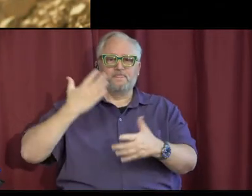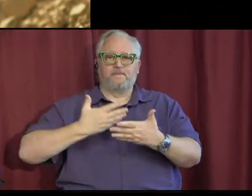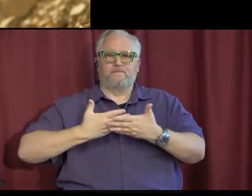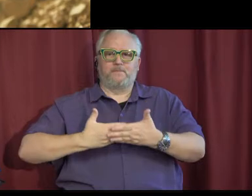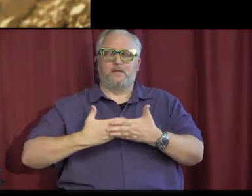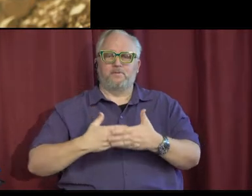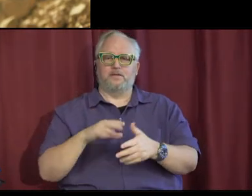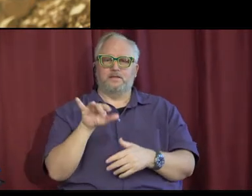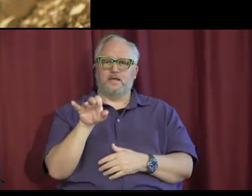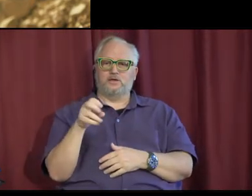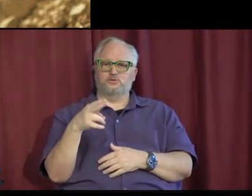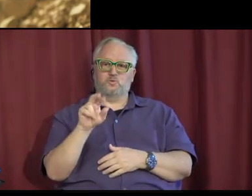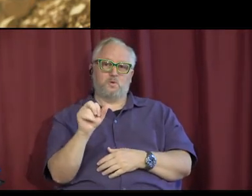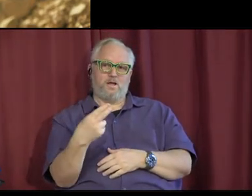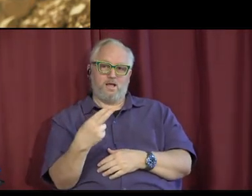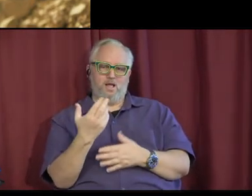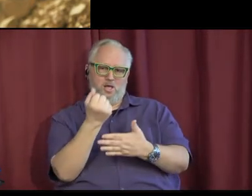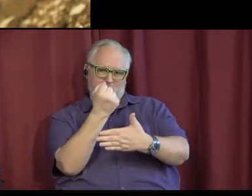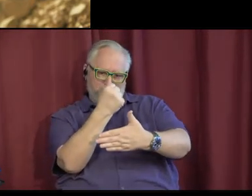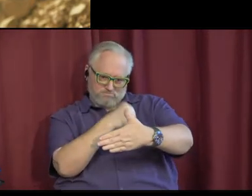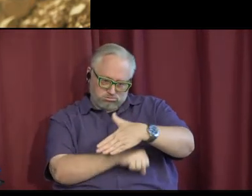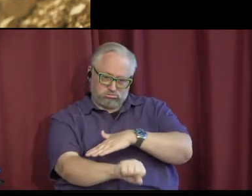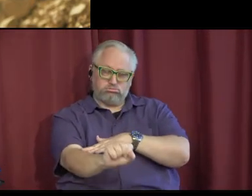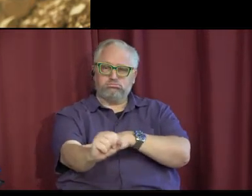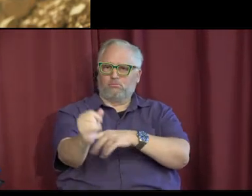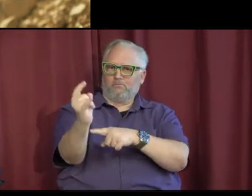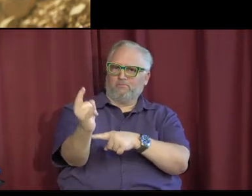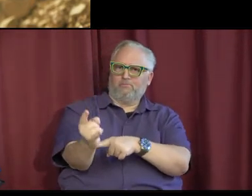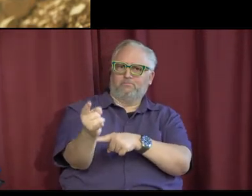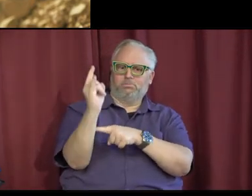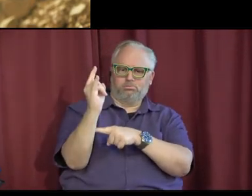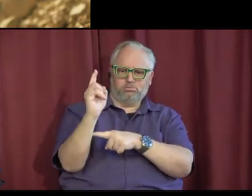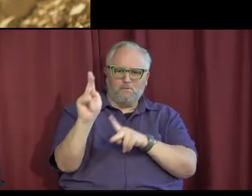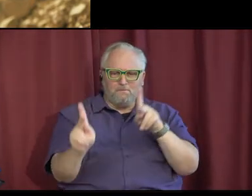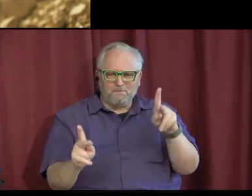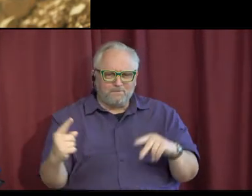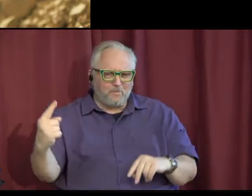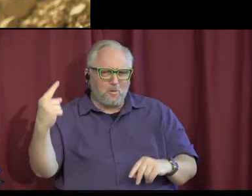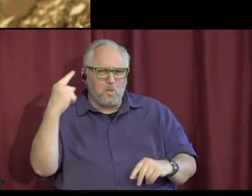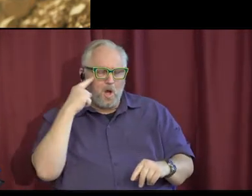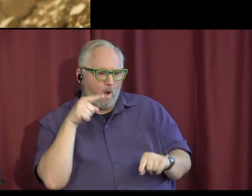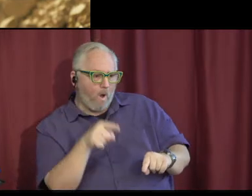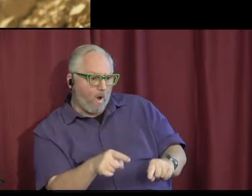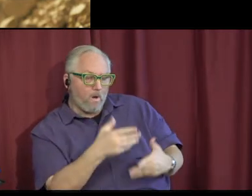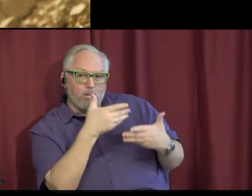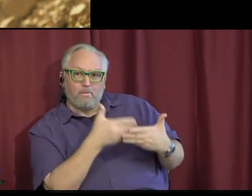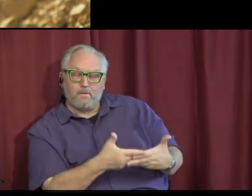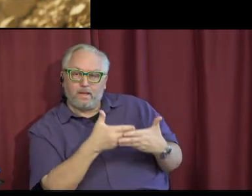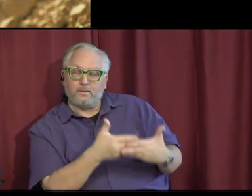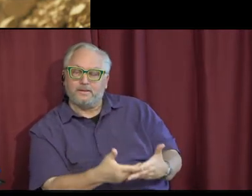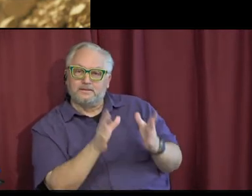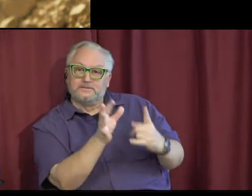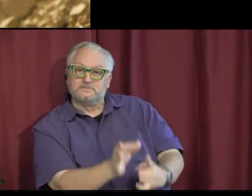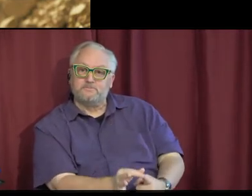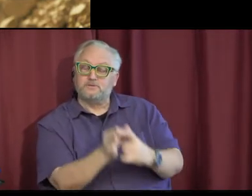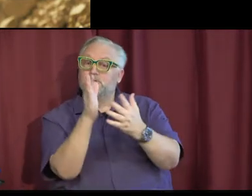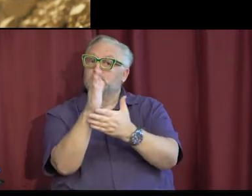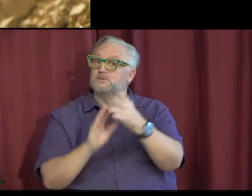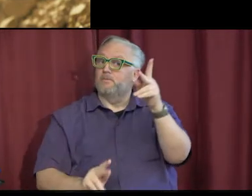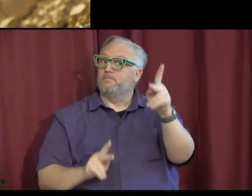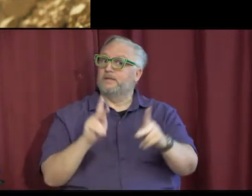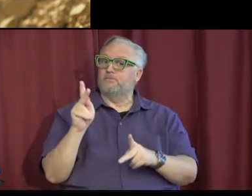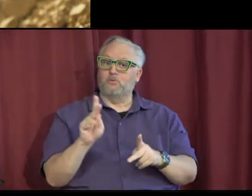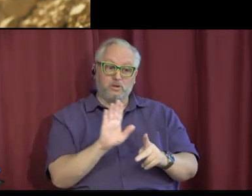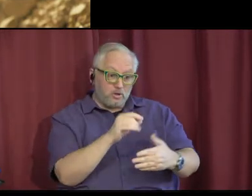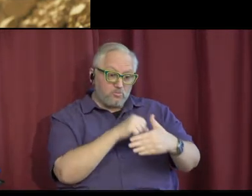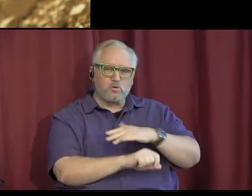was born, and right from the start, people thought he was special. Some people celebrated his birth, and some people were afraid